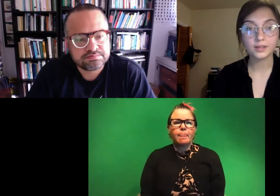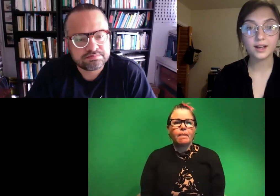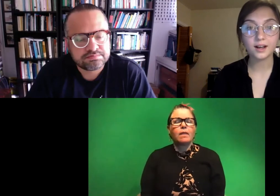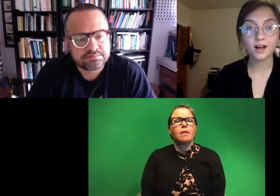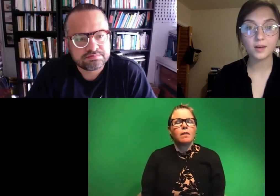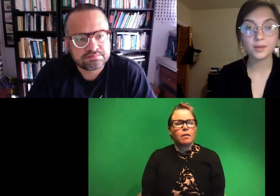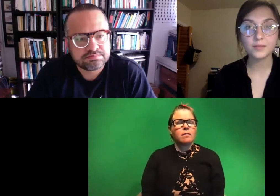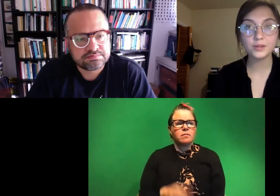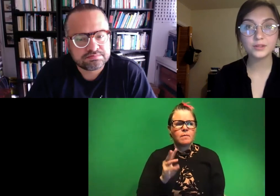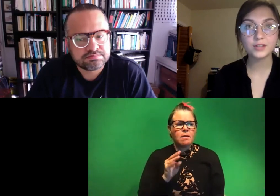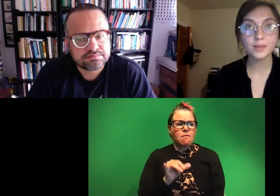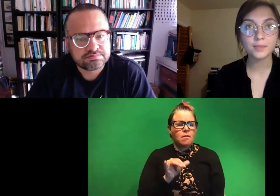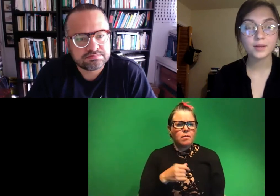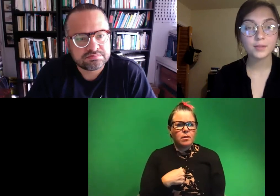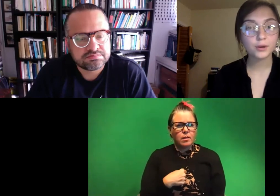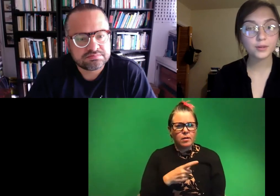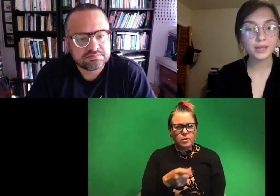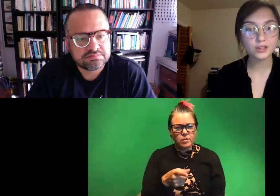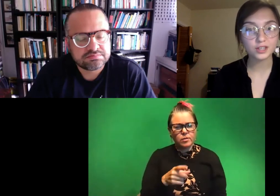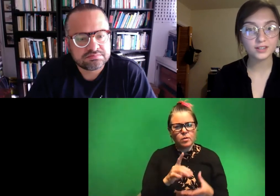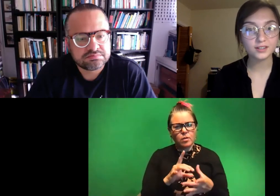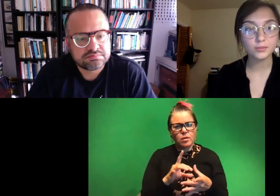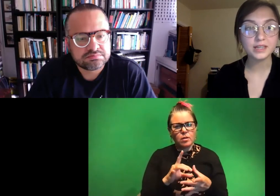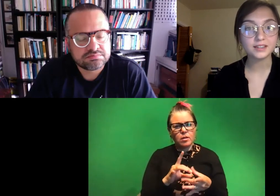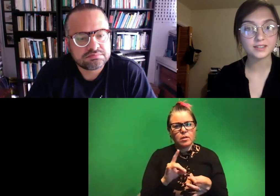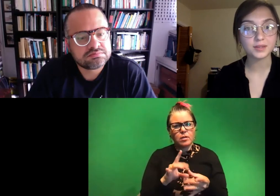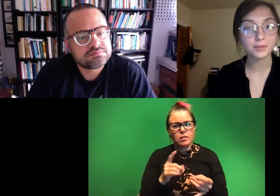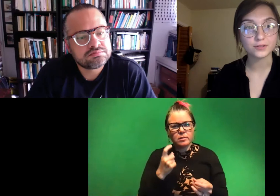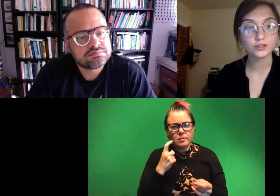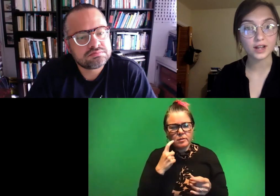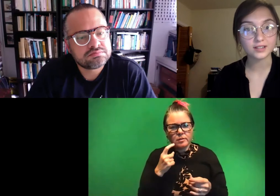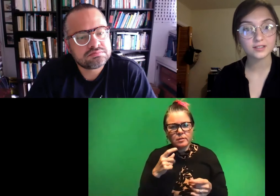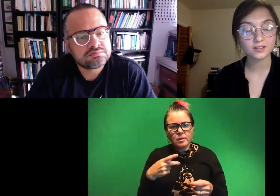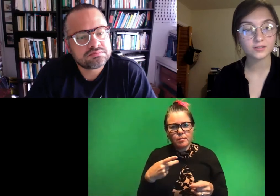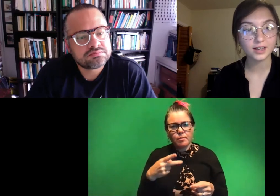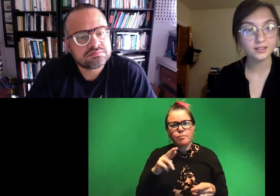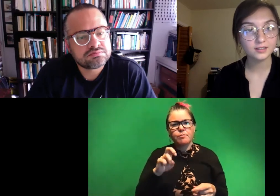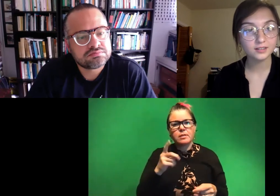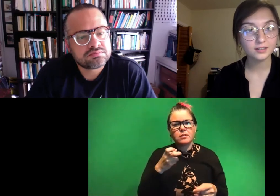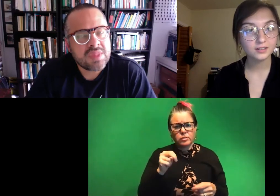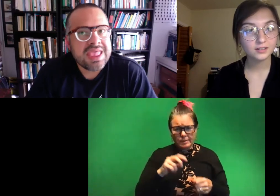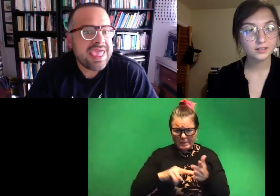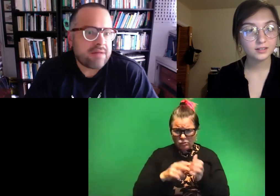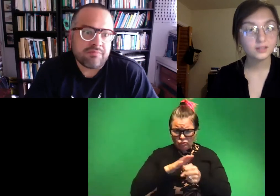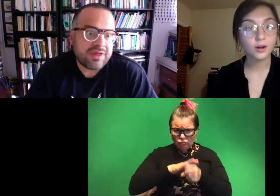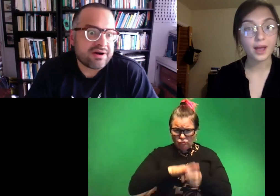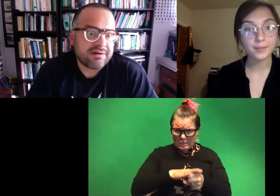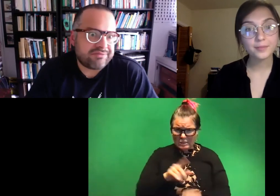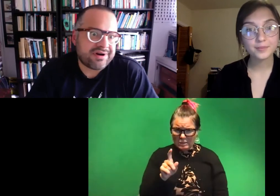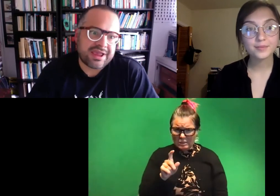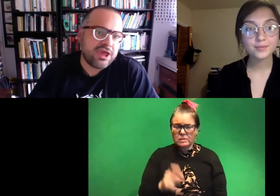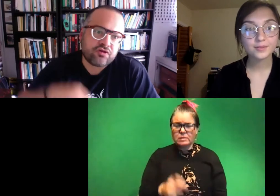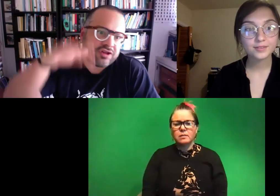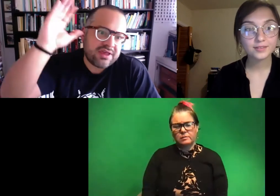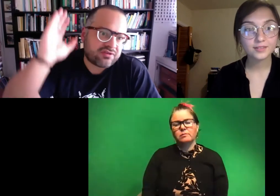Wow. Yeah. And when you say perturbation, you mean some type of stress, right? Yeah,